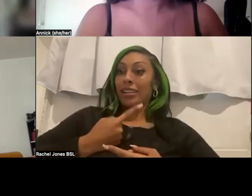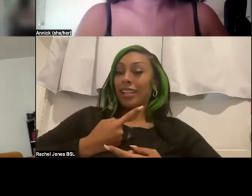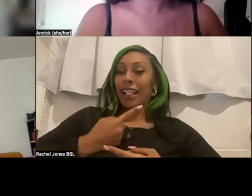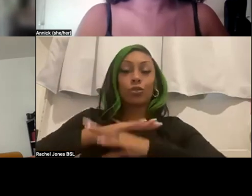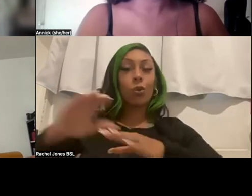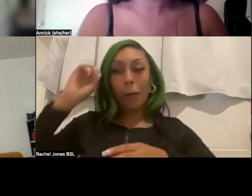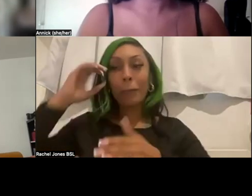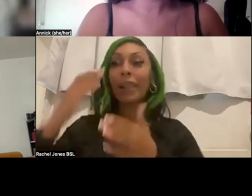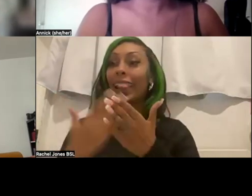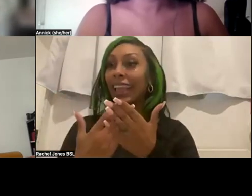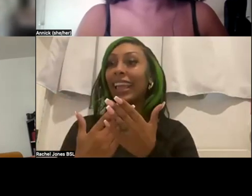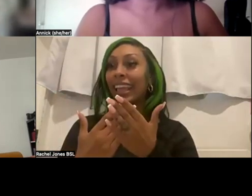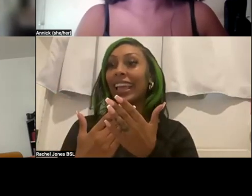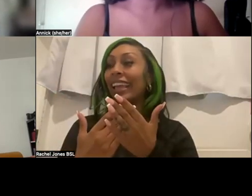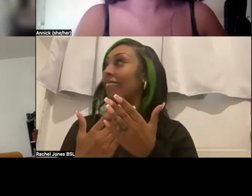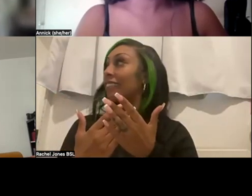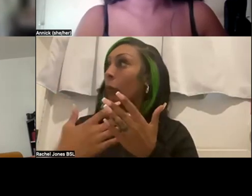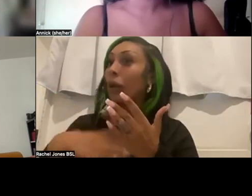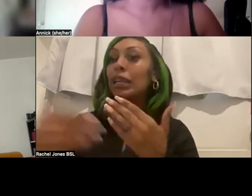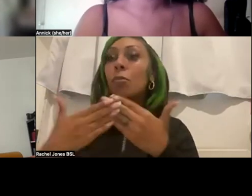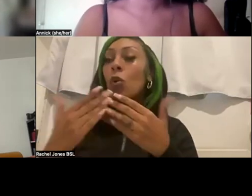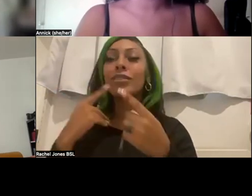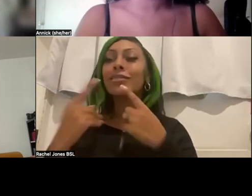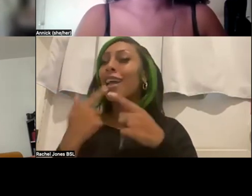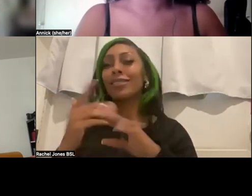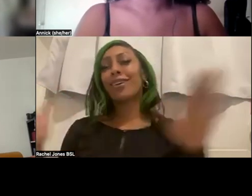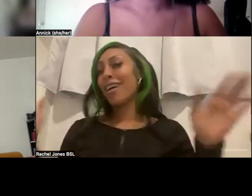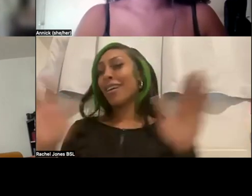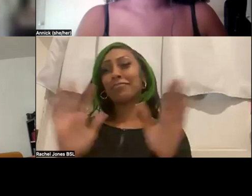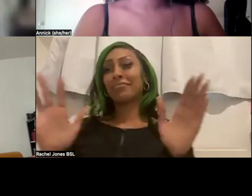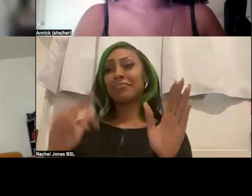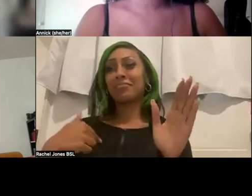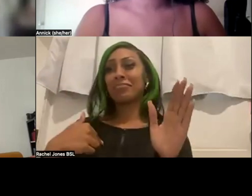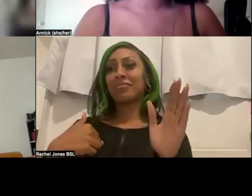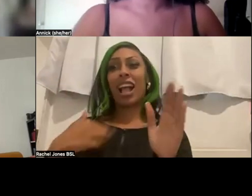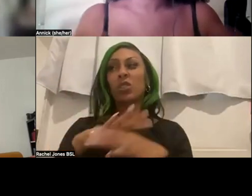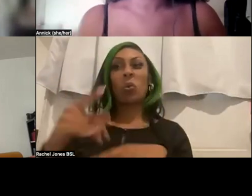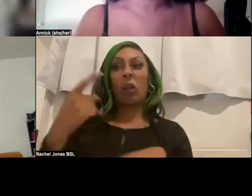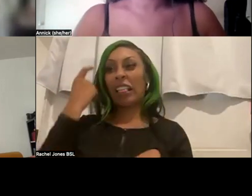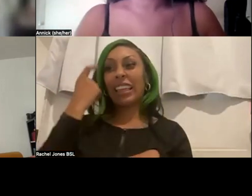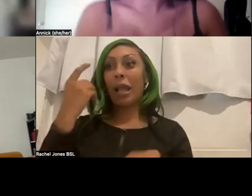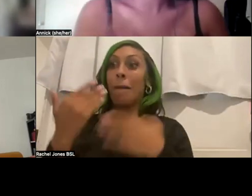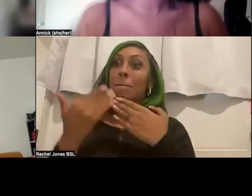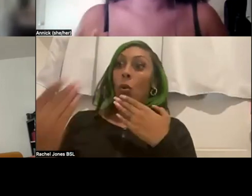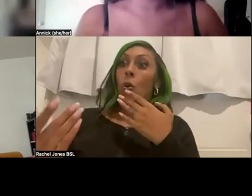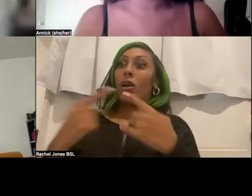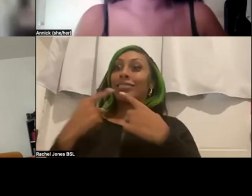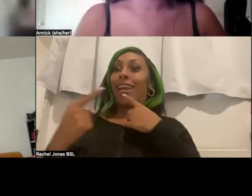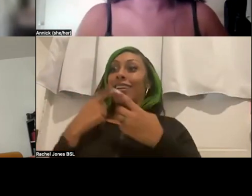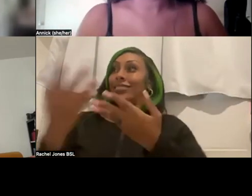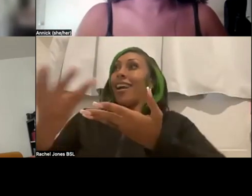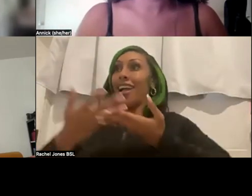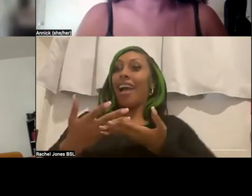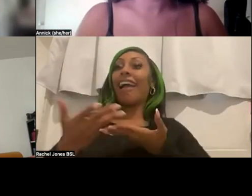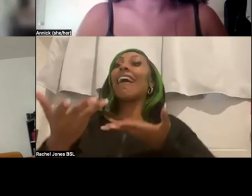believe that what we lack is data currently. I don't really buy into the idea that more data will inevitably create